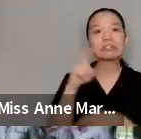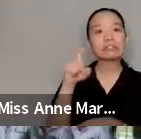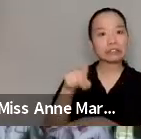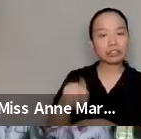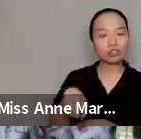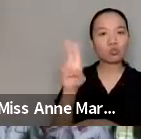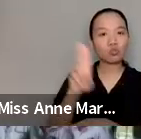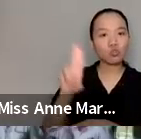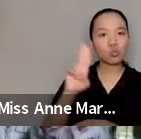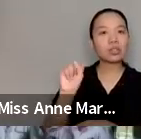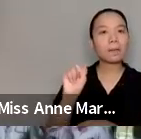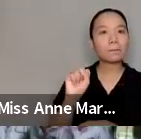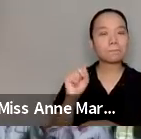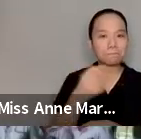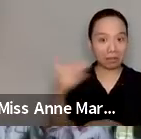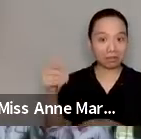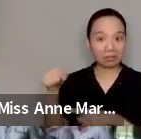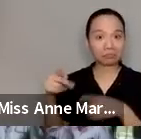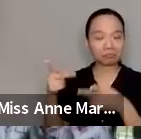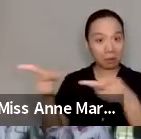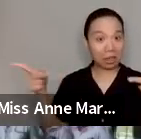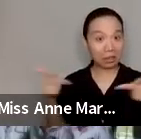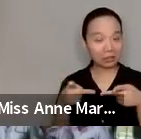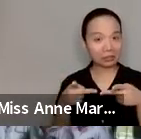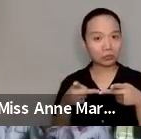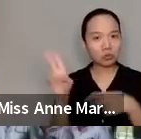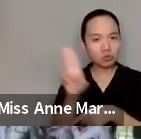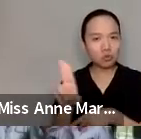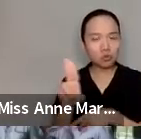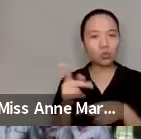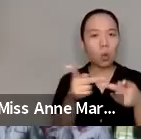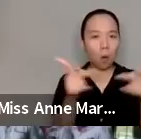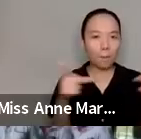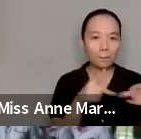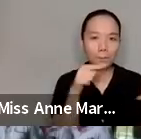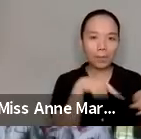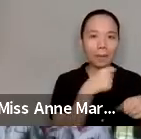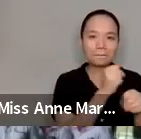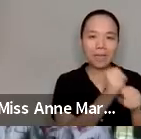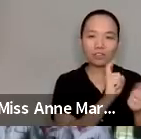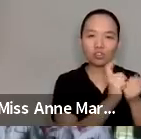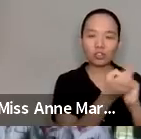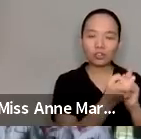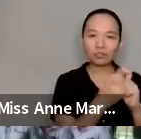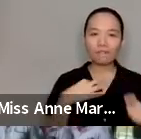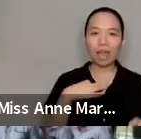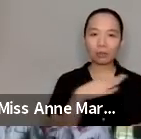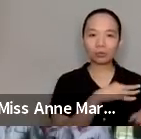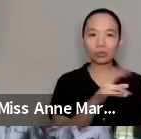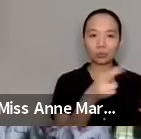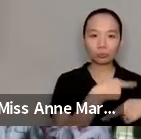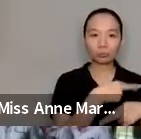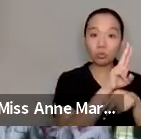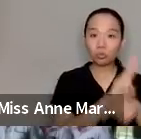use the space. I was also made to occupy a makeshift faculty room that used